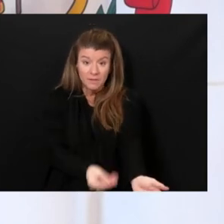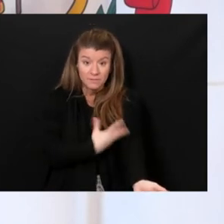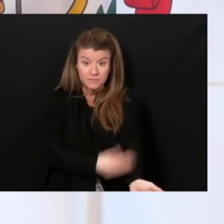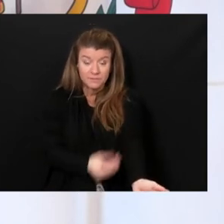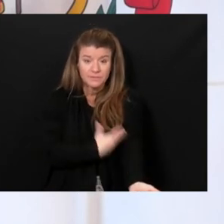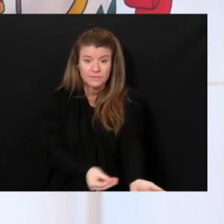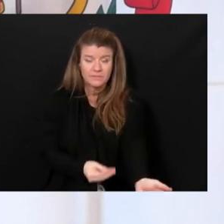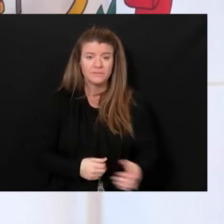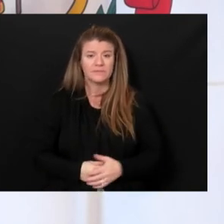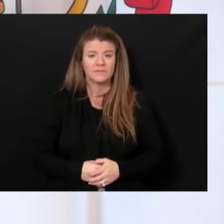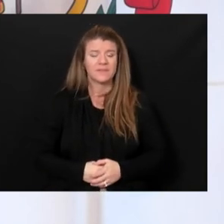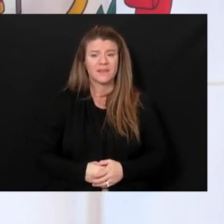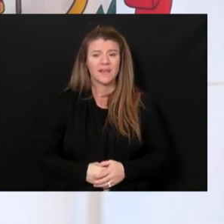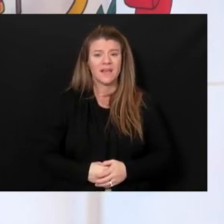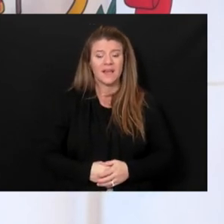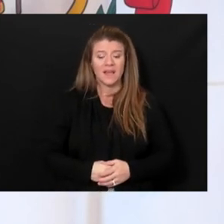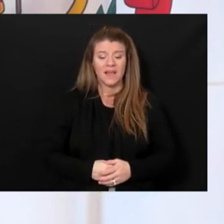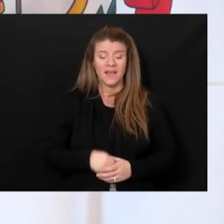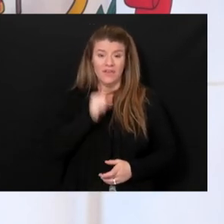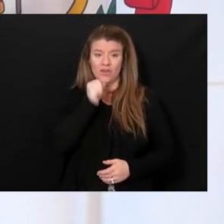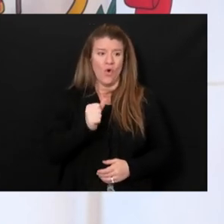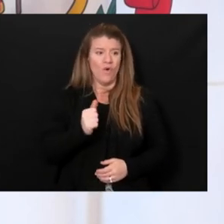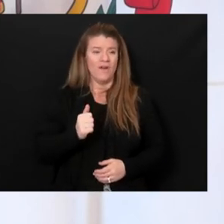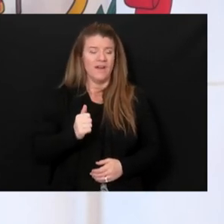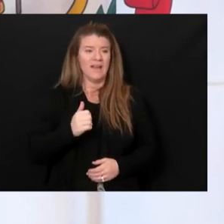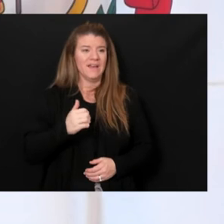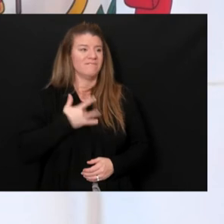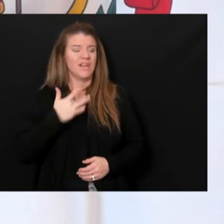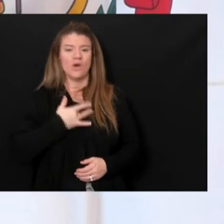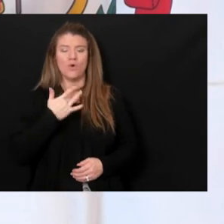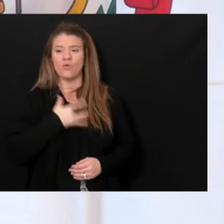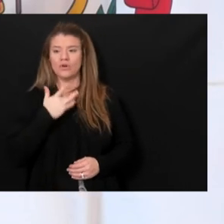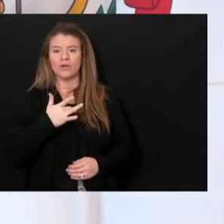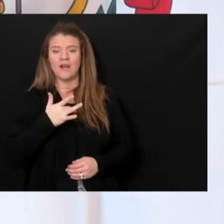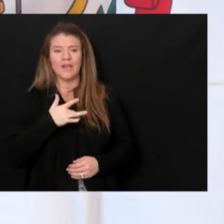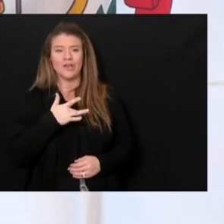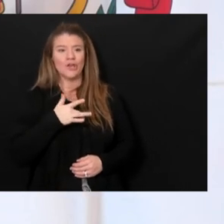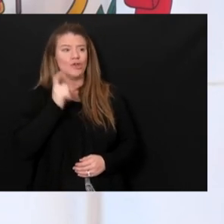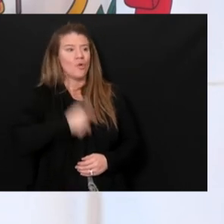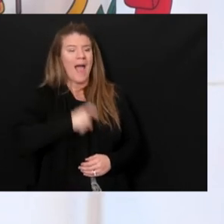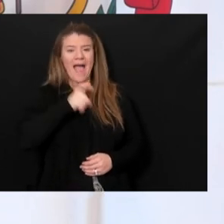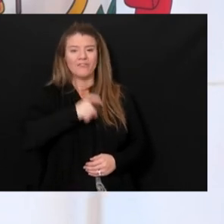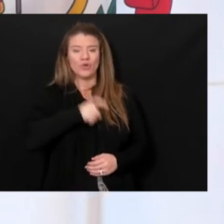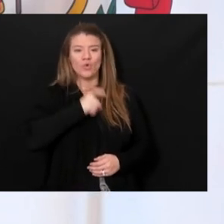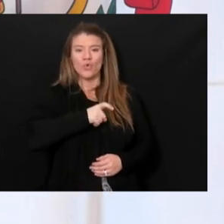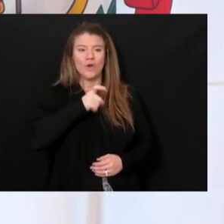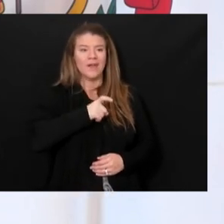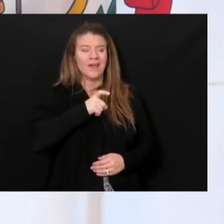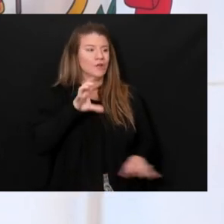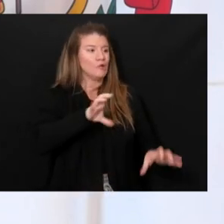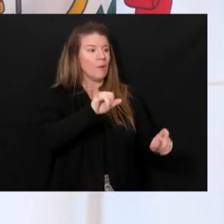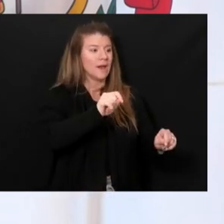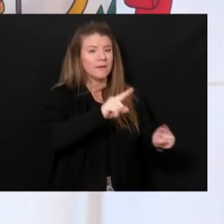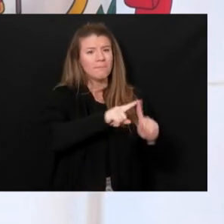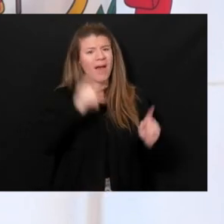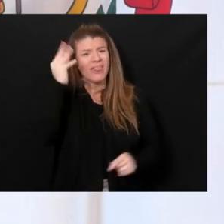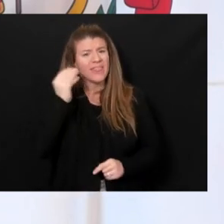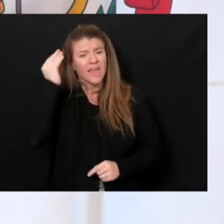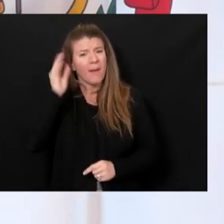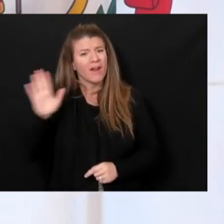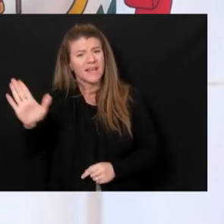Don't we have an obligation? Don't we have an obligation to Lieutenant Dean and his family? Don't we